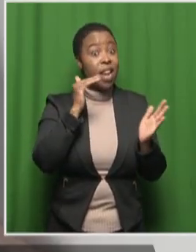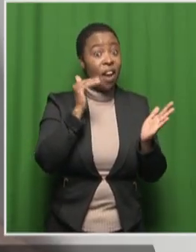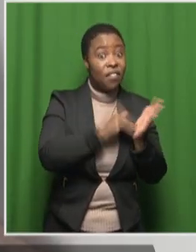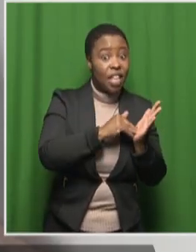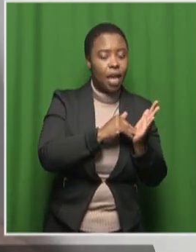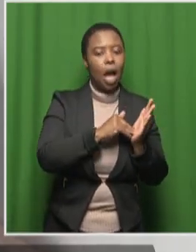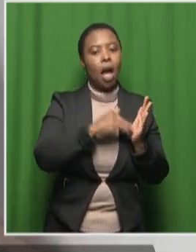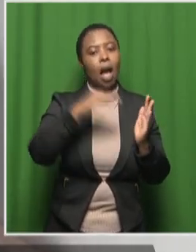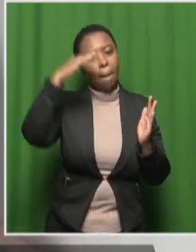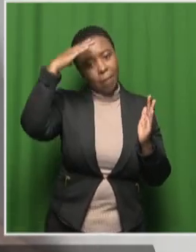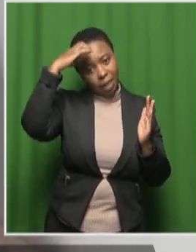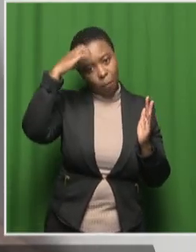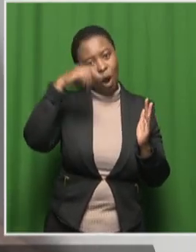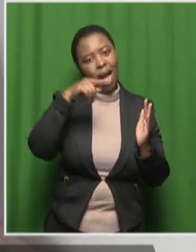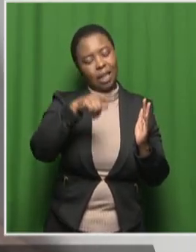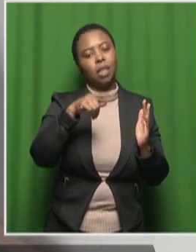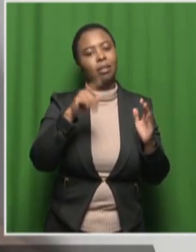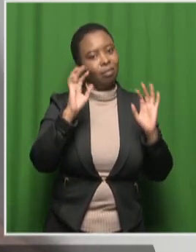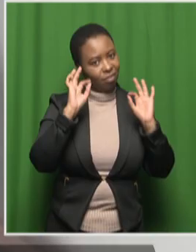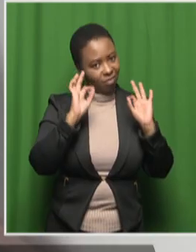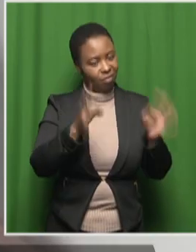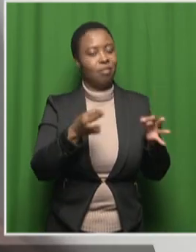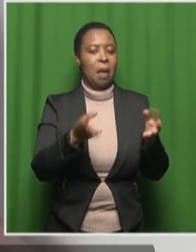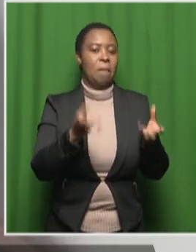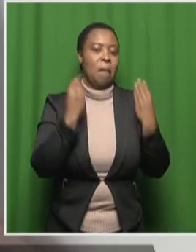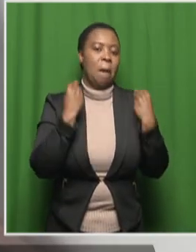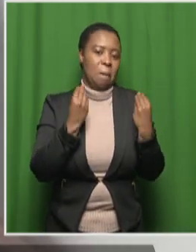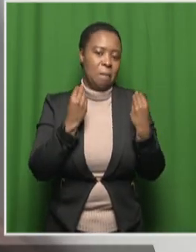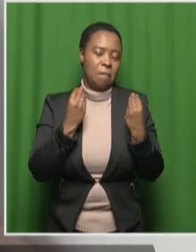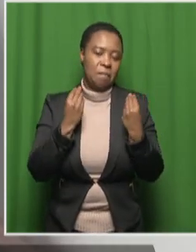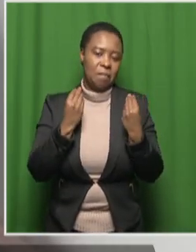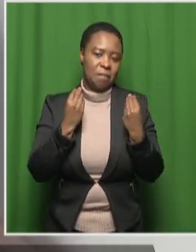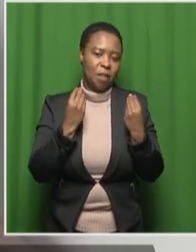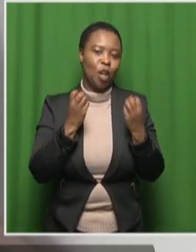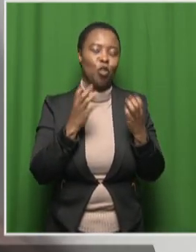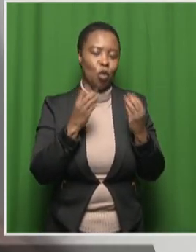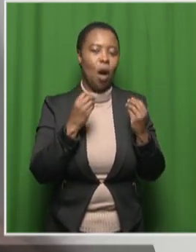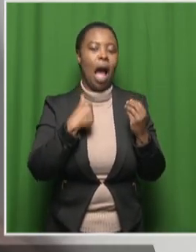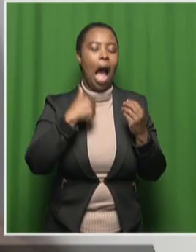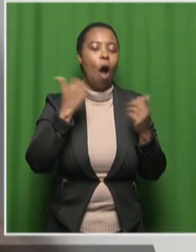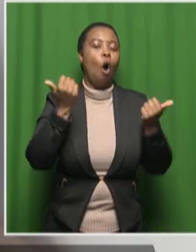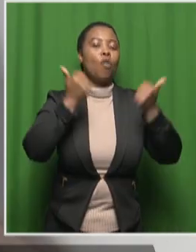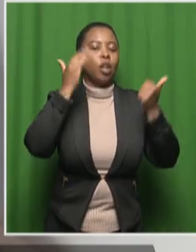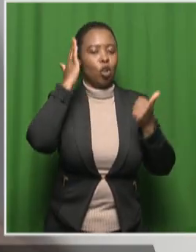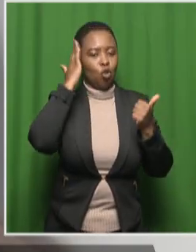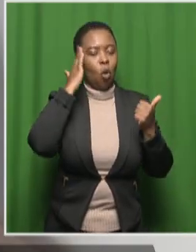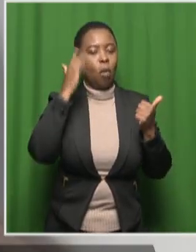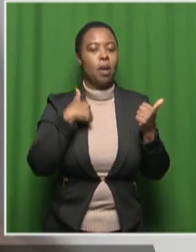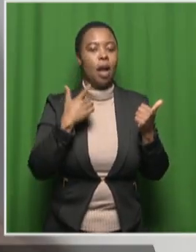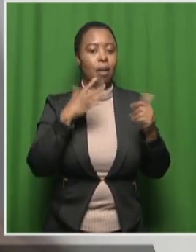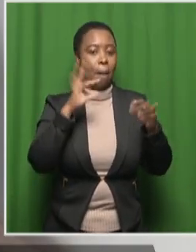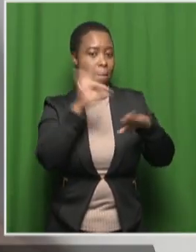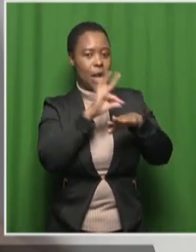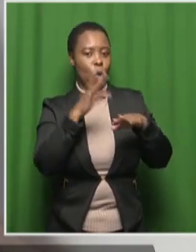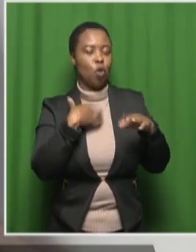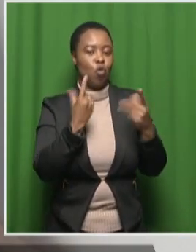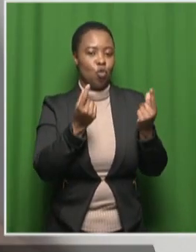Price hit me up with this, it was, I already knew what I want to do, and it worked out perfectly.